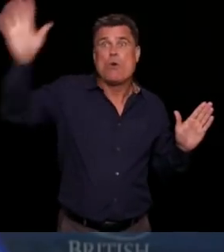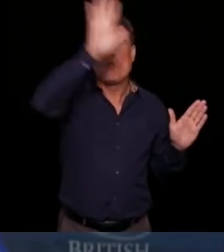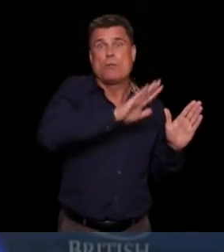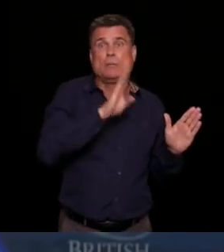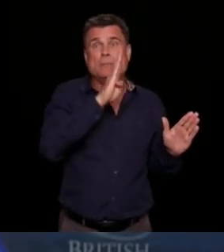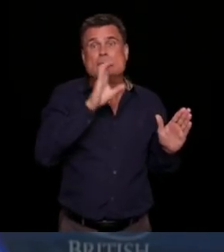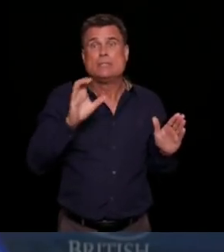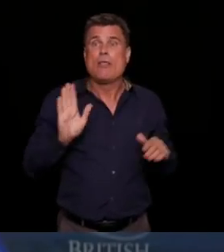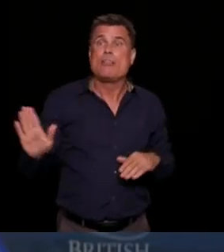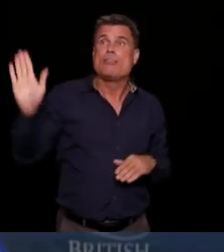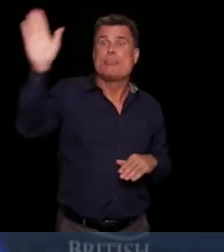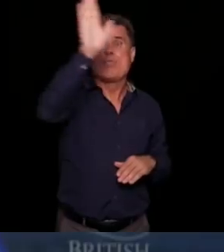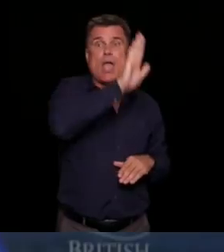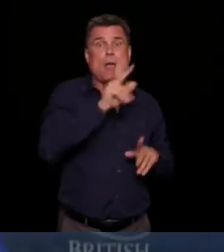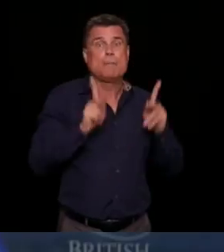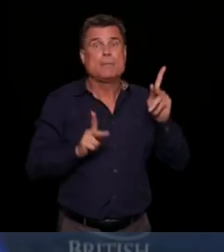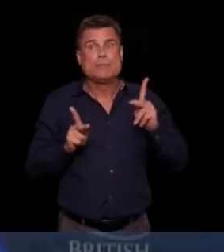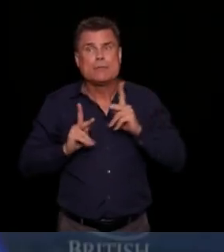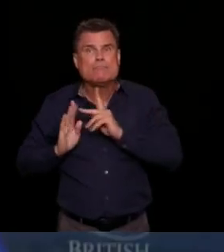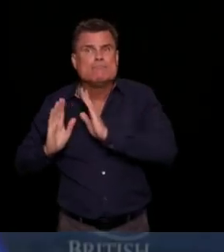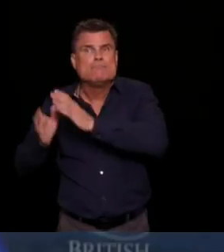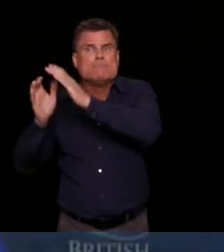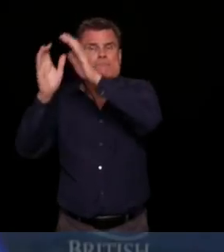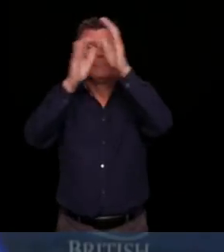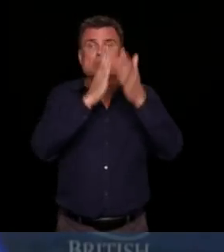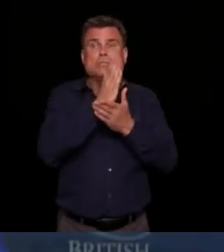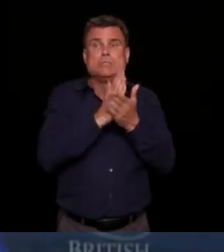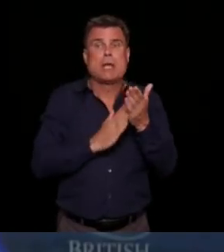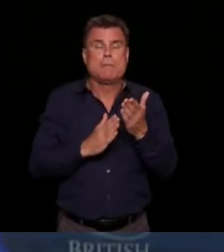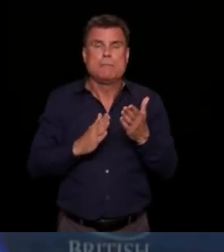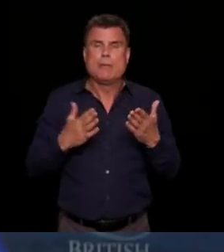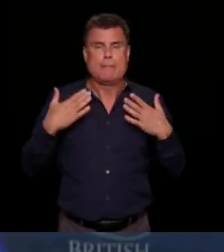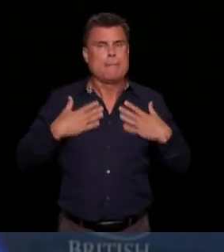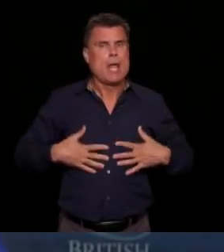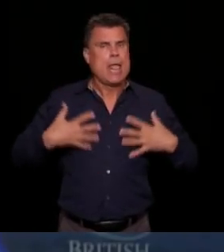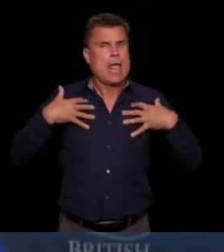outbreaks of large numbers on Vancouver Island, in fact, the rates